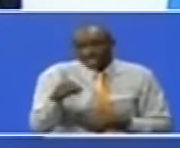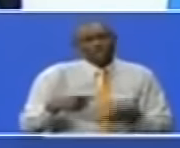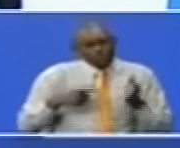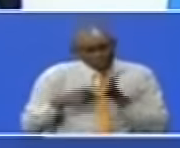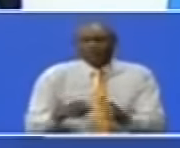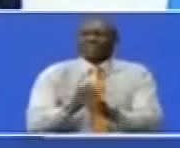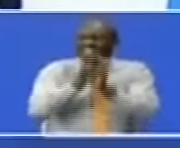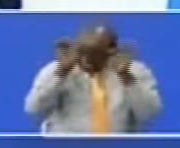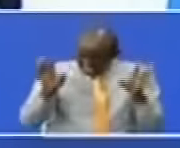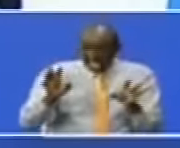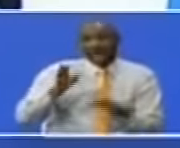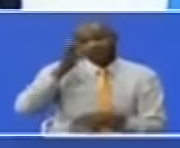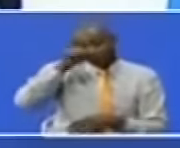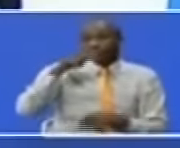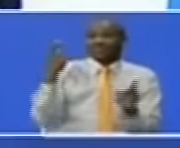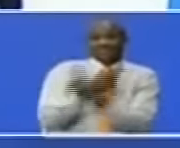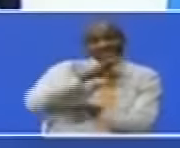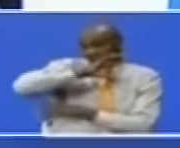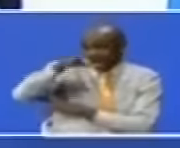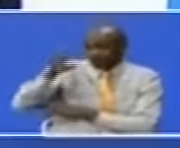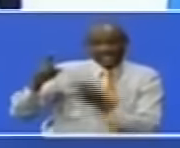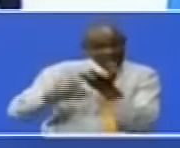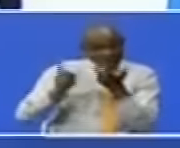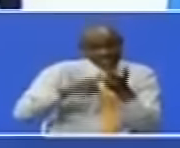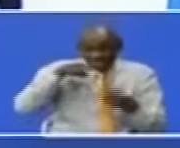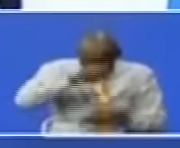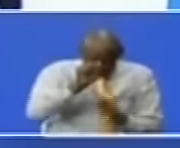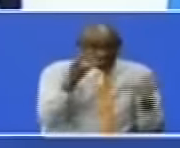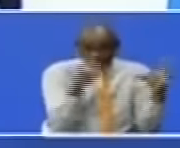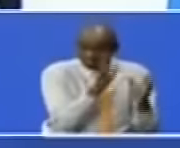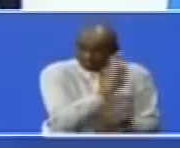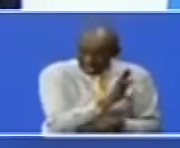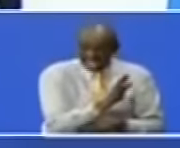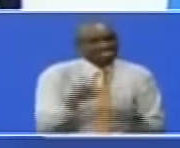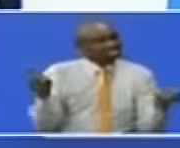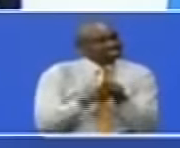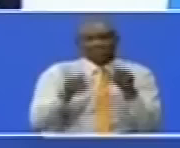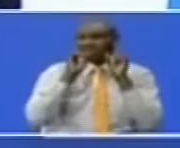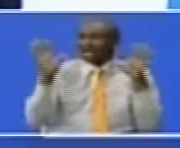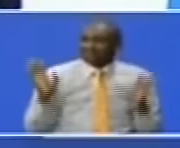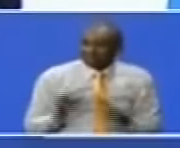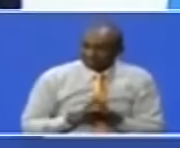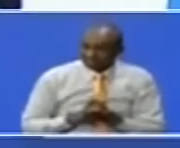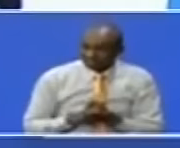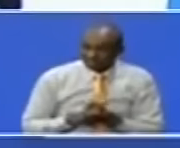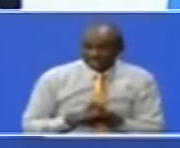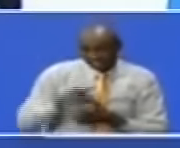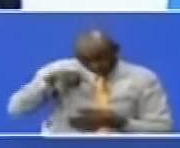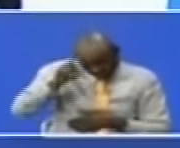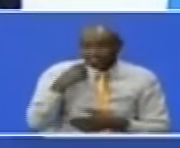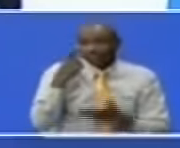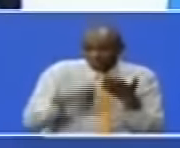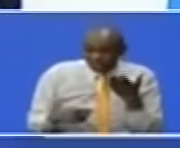reflect the figures that they have from the tallying that they've been doing with their agents at polling stations. And they're citing,